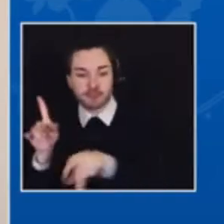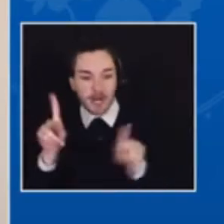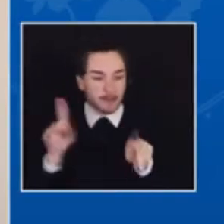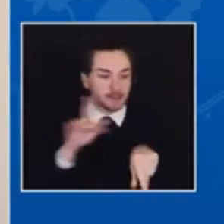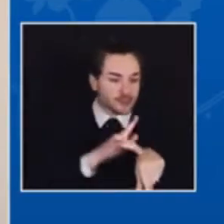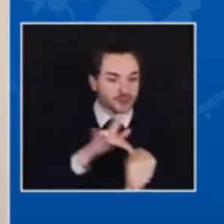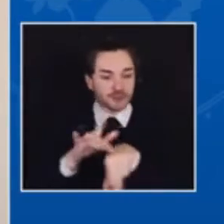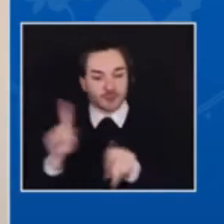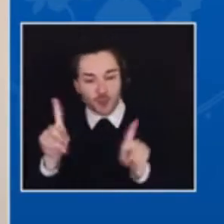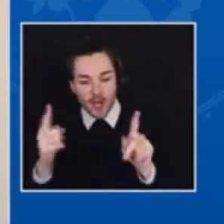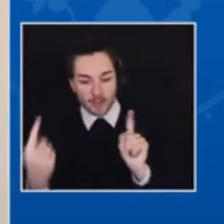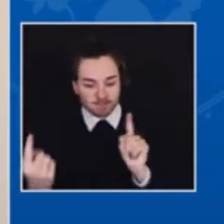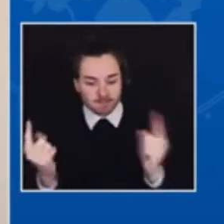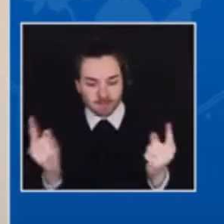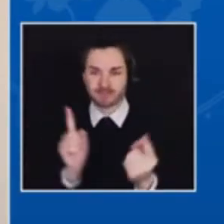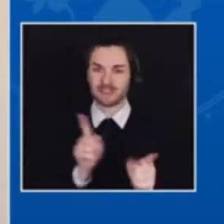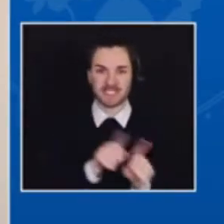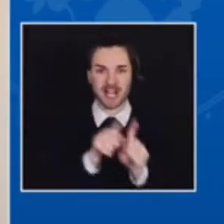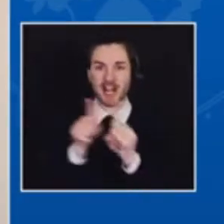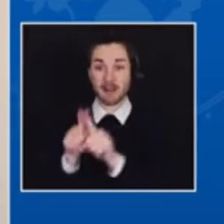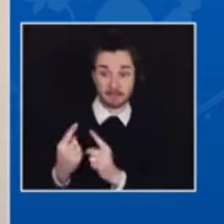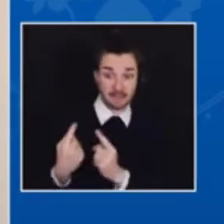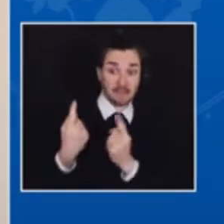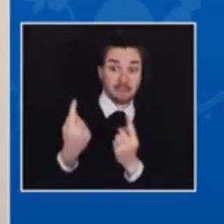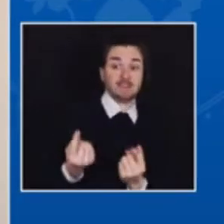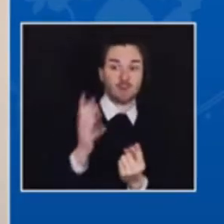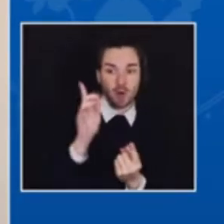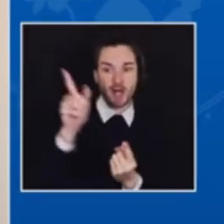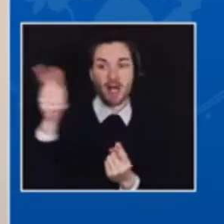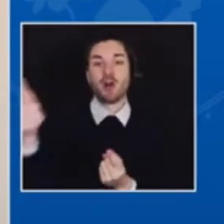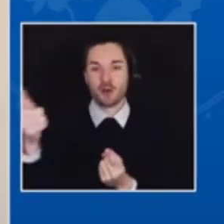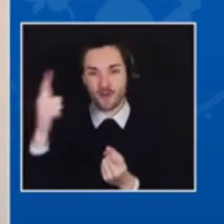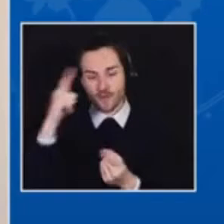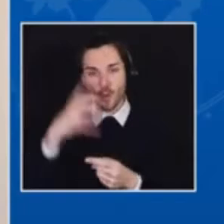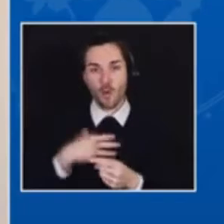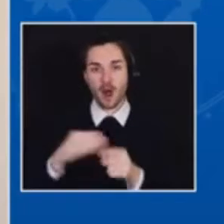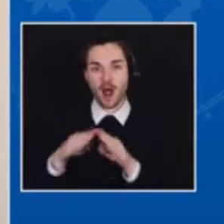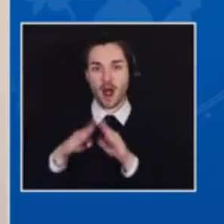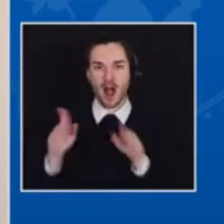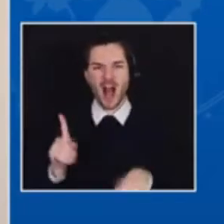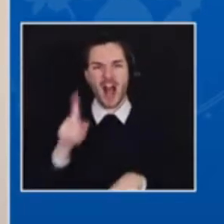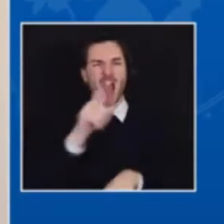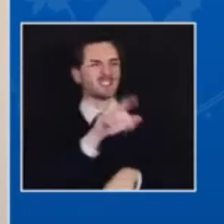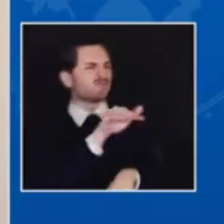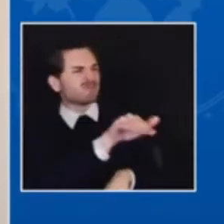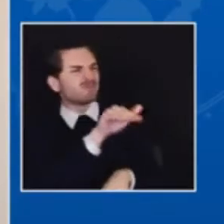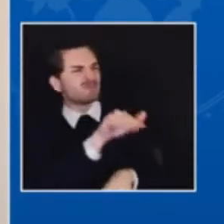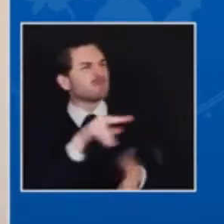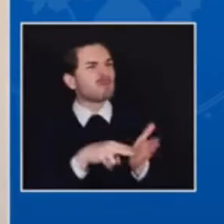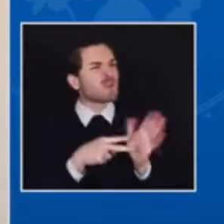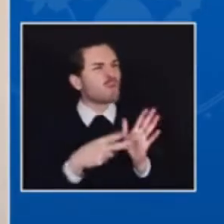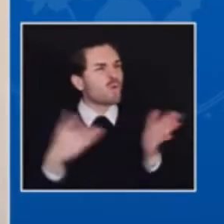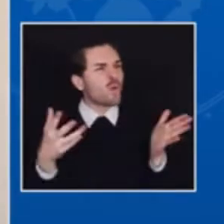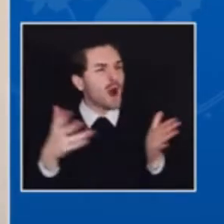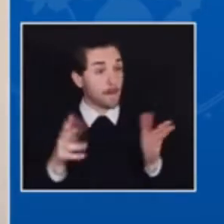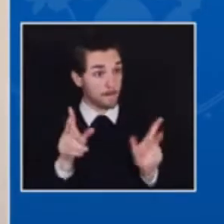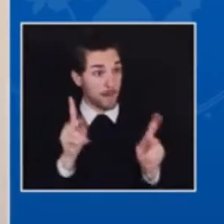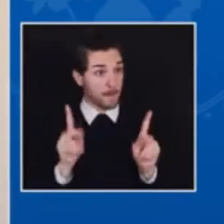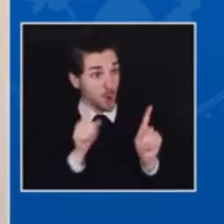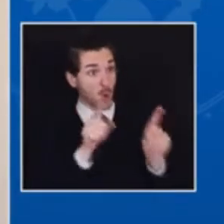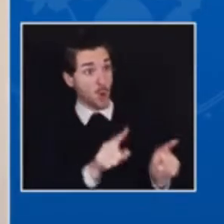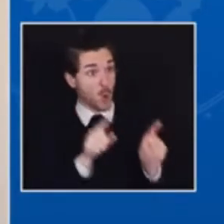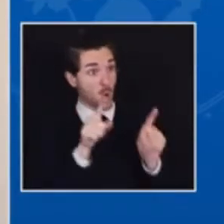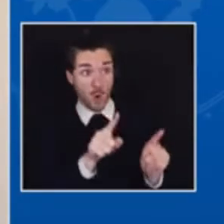enter into the White House physical space does that how does that manifest itself are we talking about fewer people actually working from The West Wing